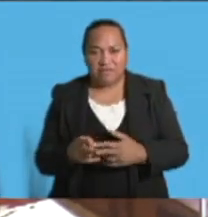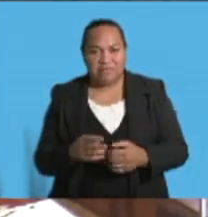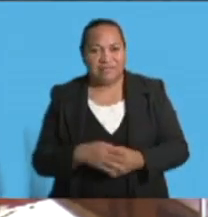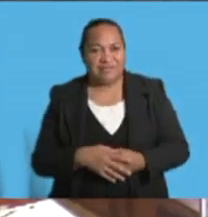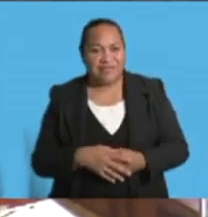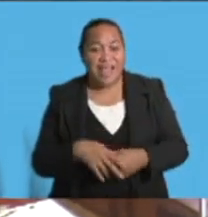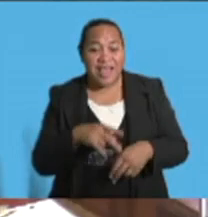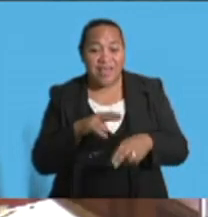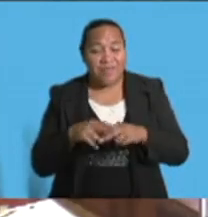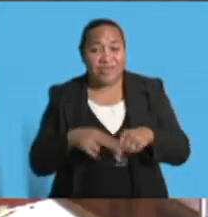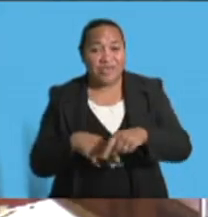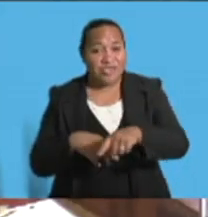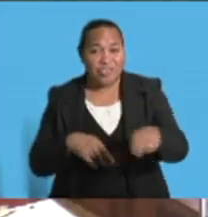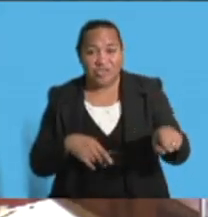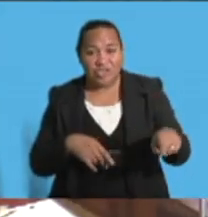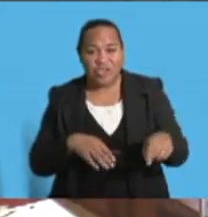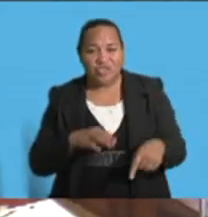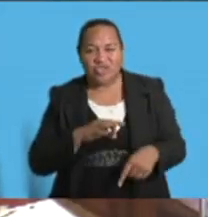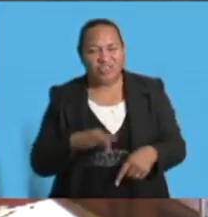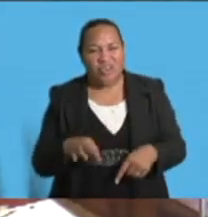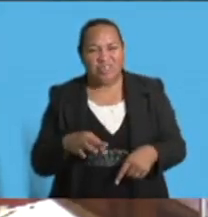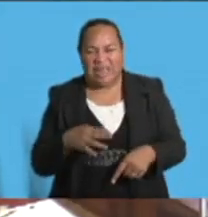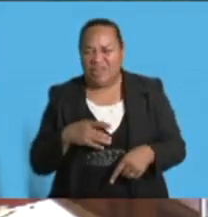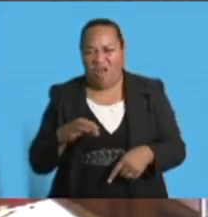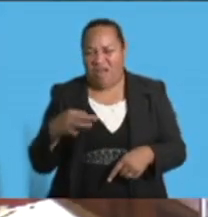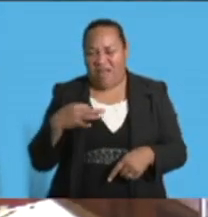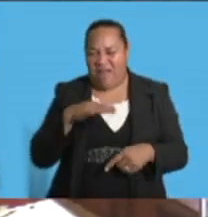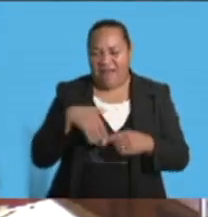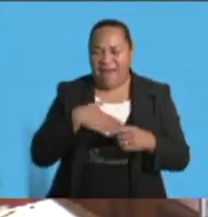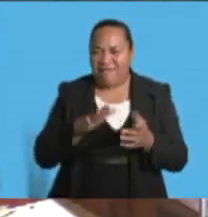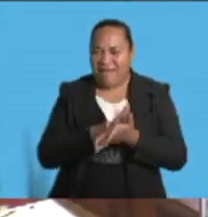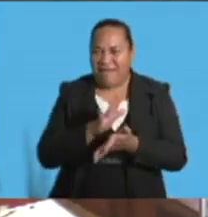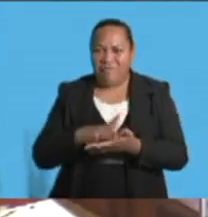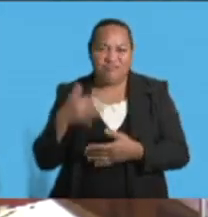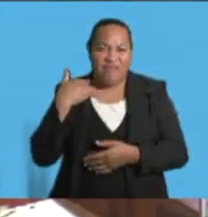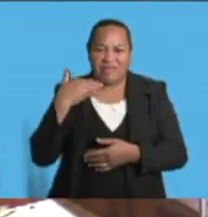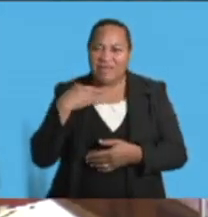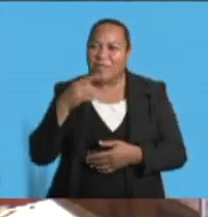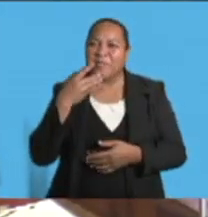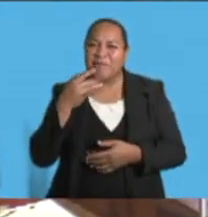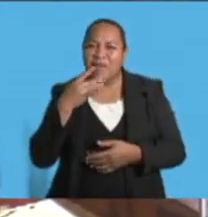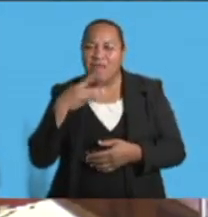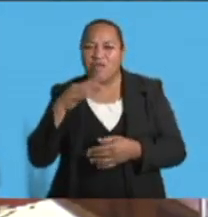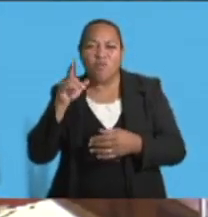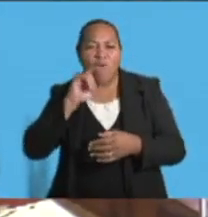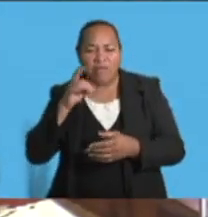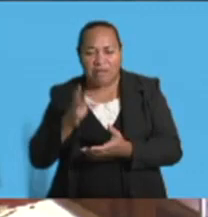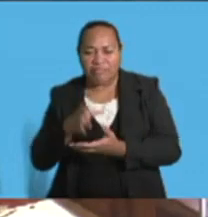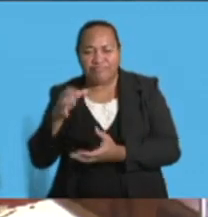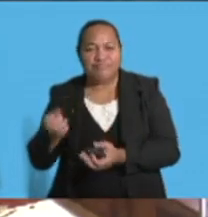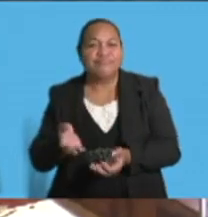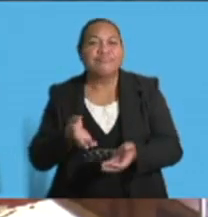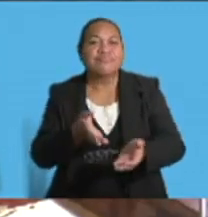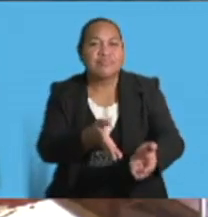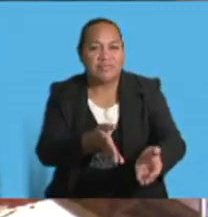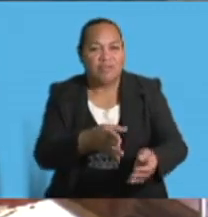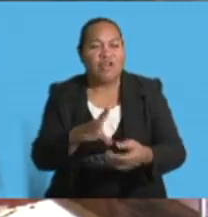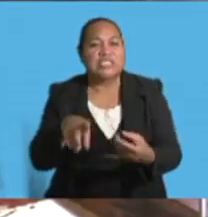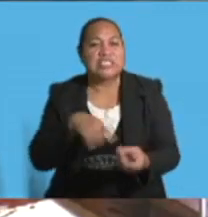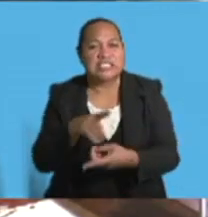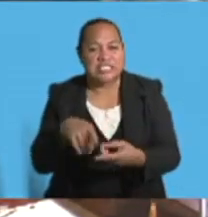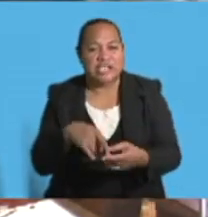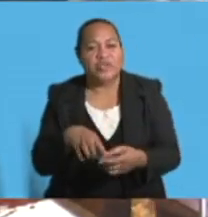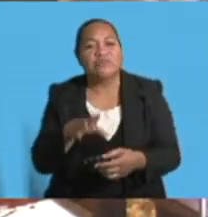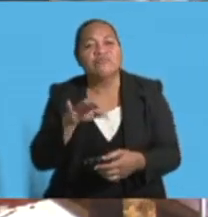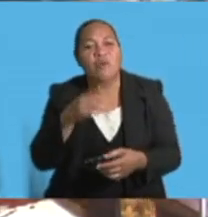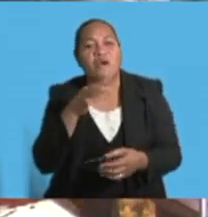People of Fiji don't get swayed by some greedy politicians who come with a box of ration and 2 bottles of water in times of disaster just to get your